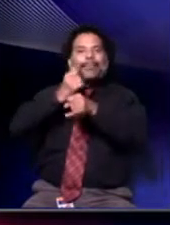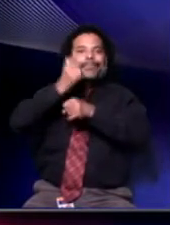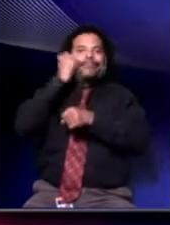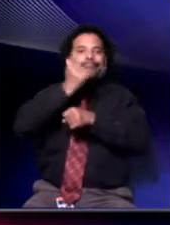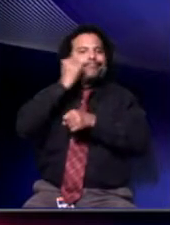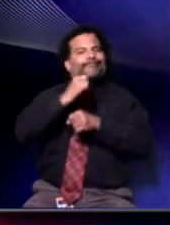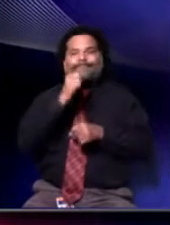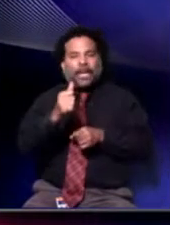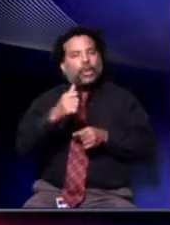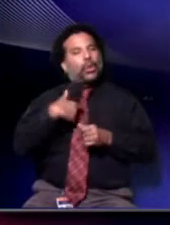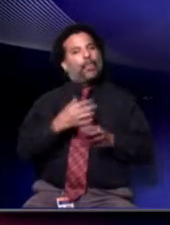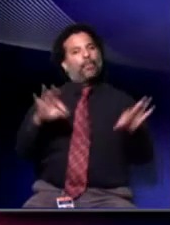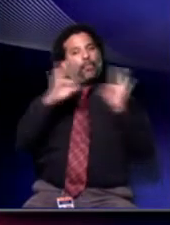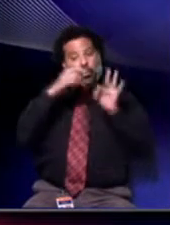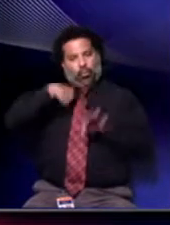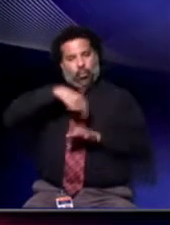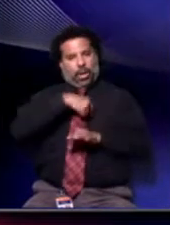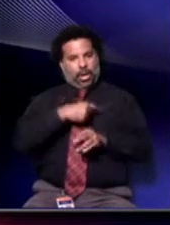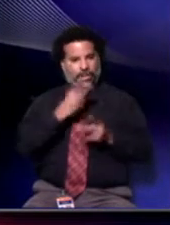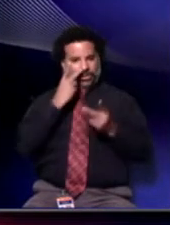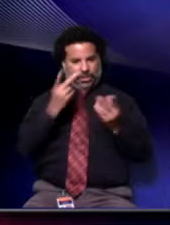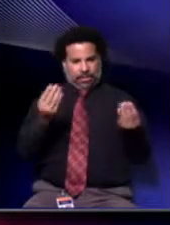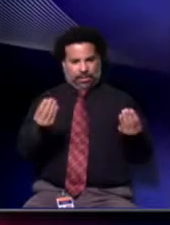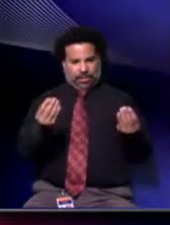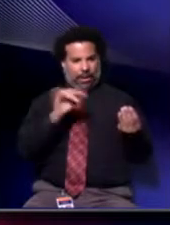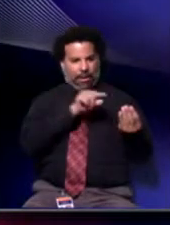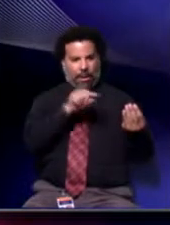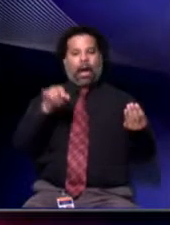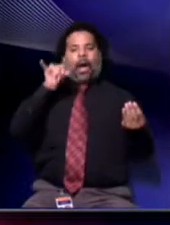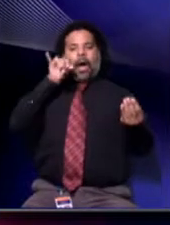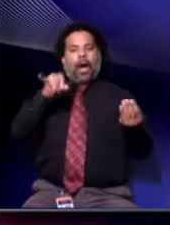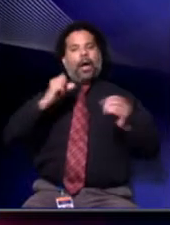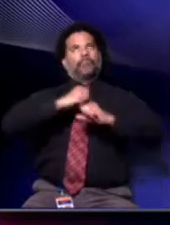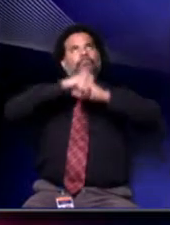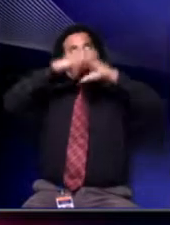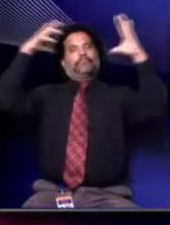the structure of the agency in terms of how it all works. Because,